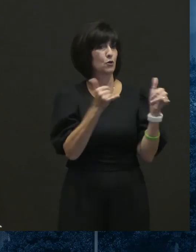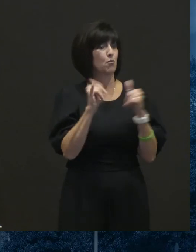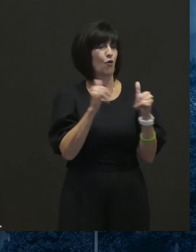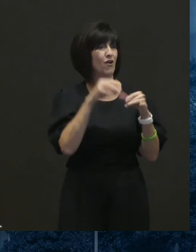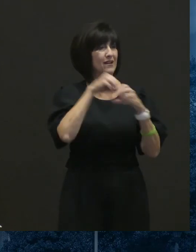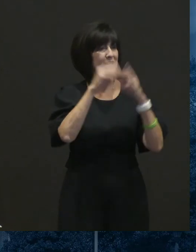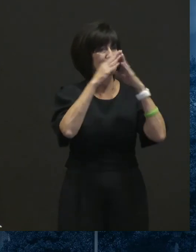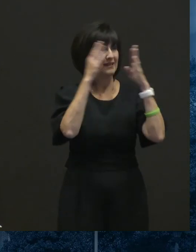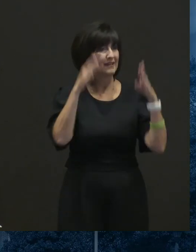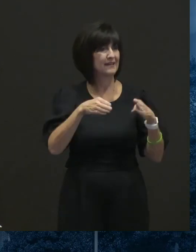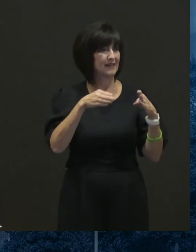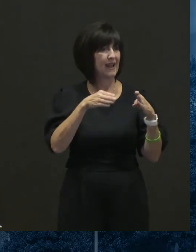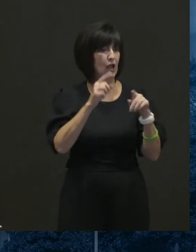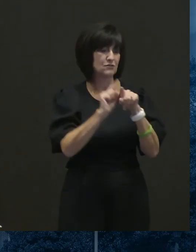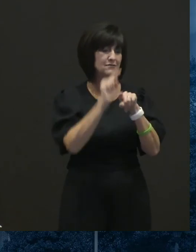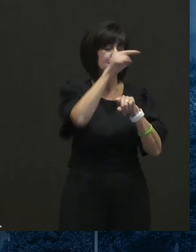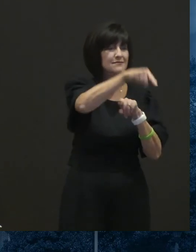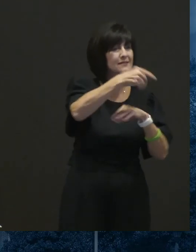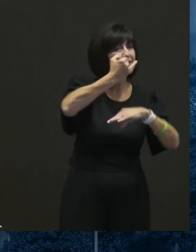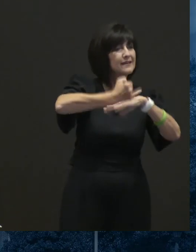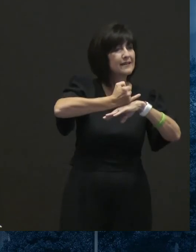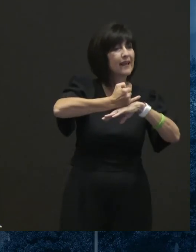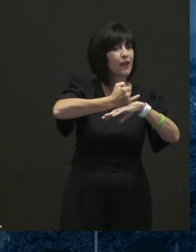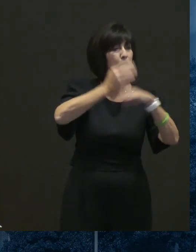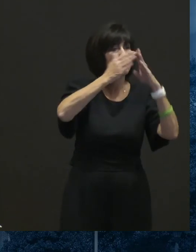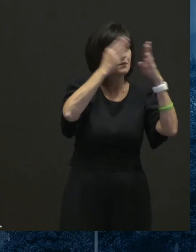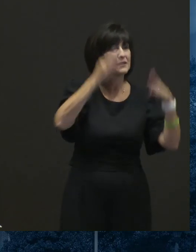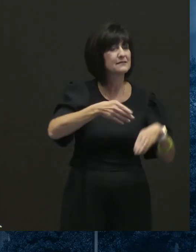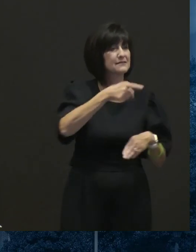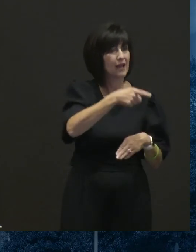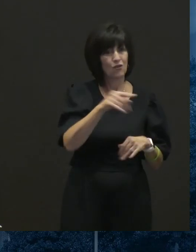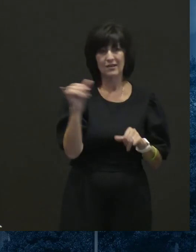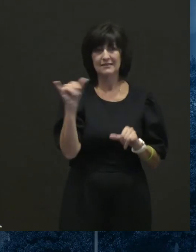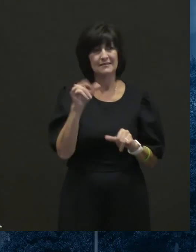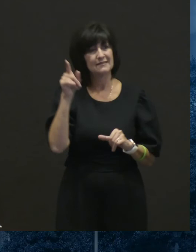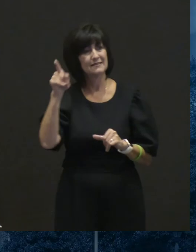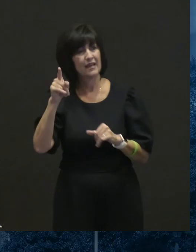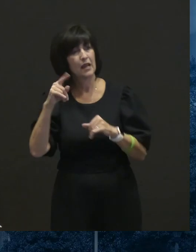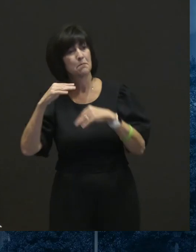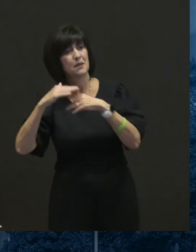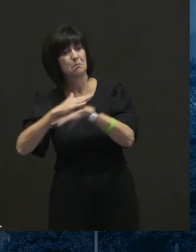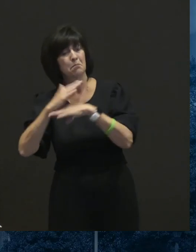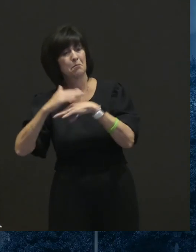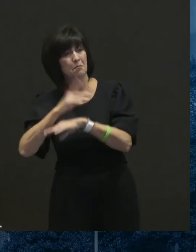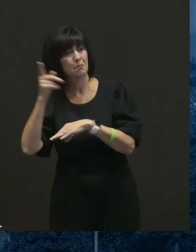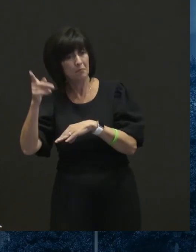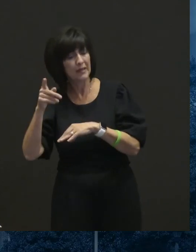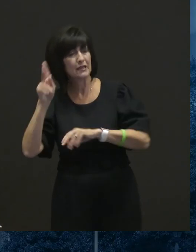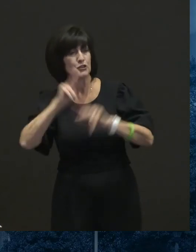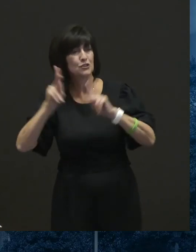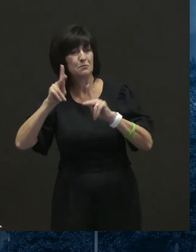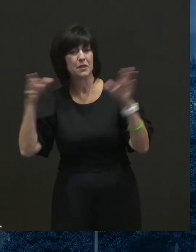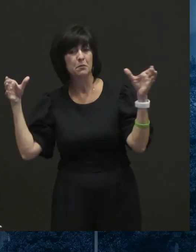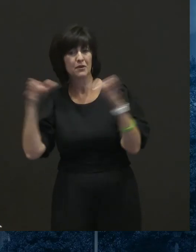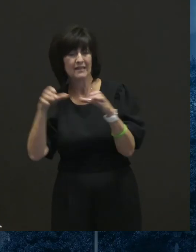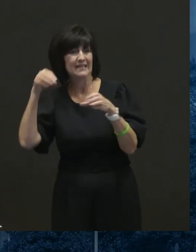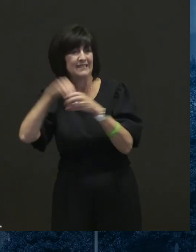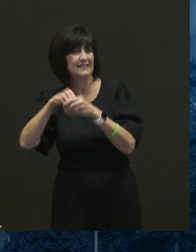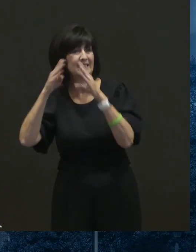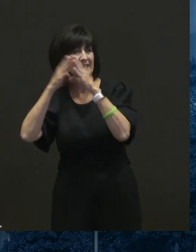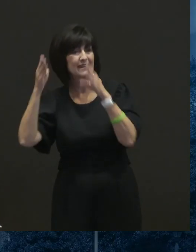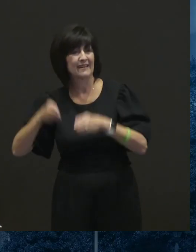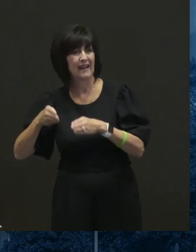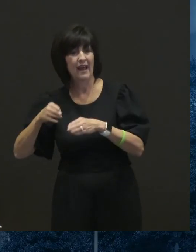we saw at the beaches. And so our messaging has to be broad in the sense that it's not just when you're in that